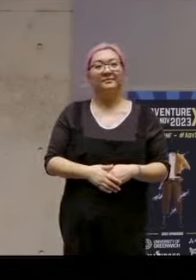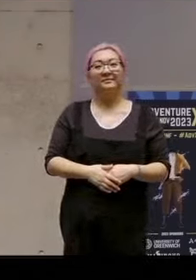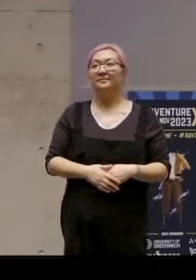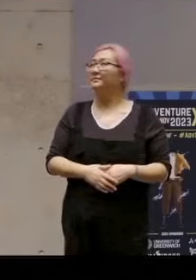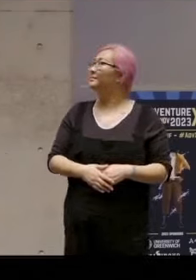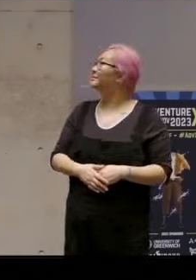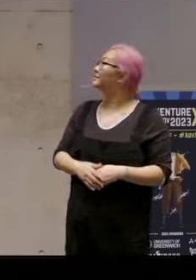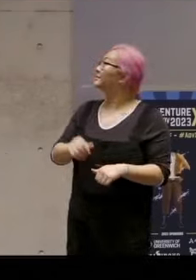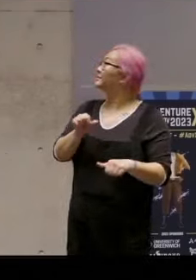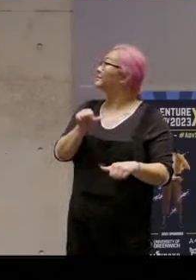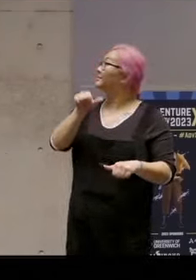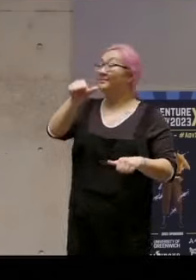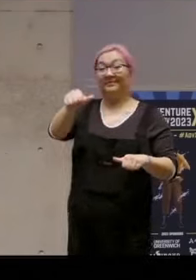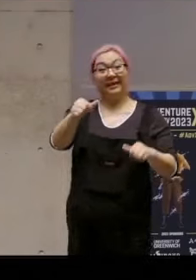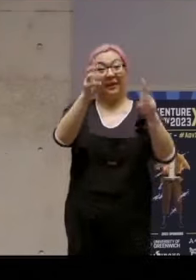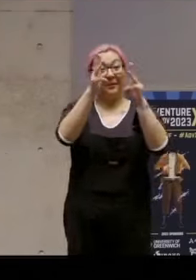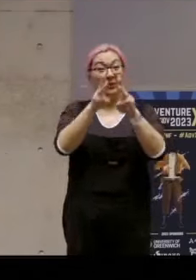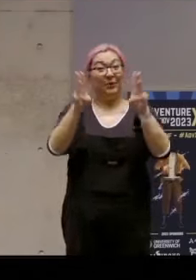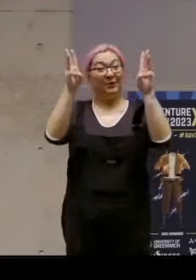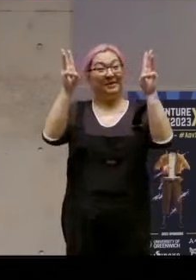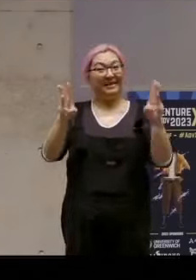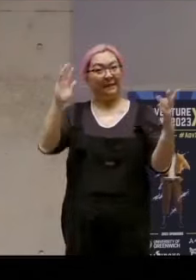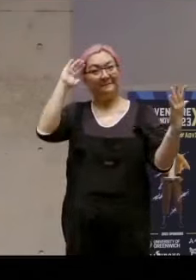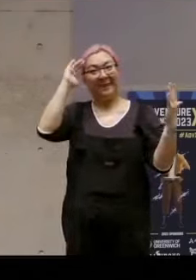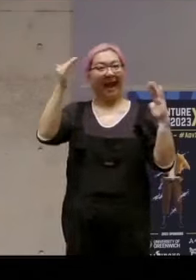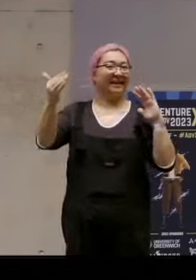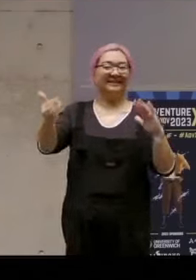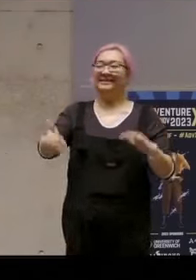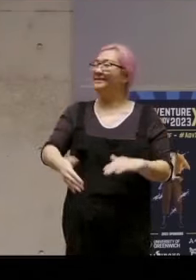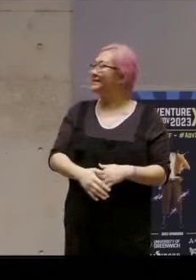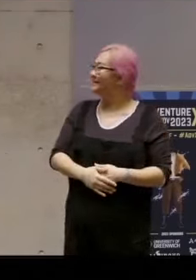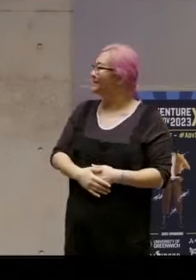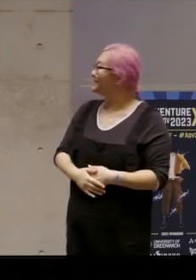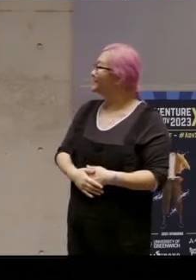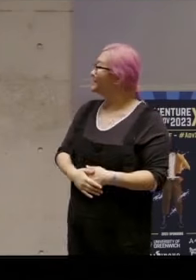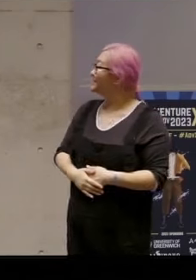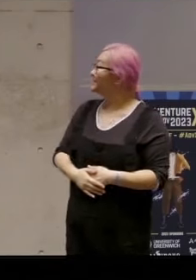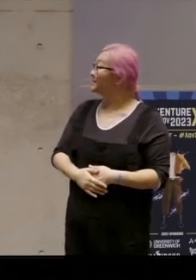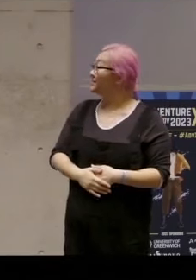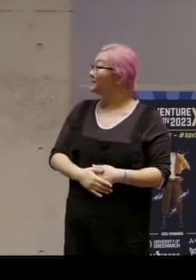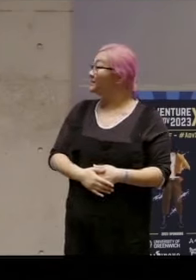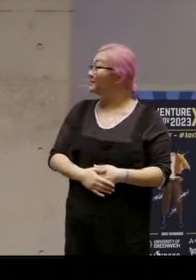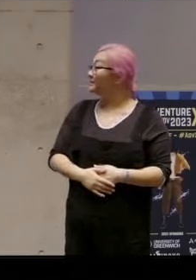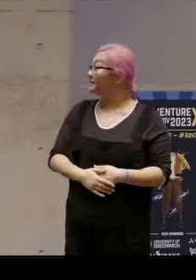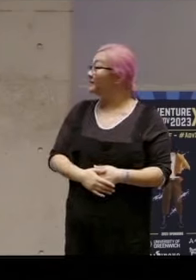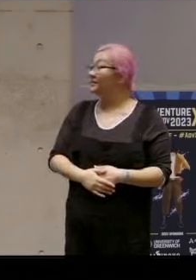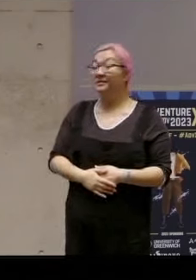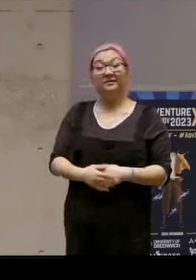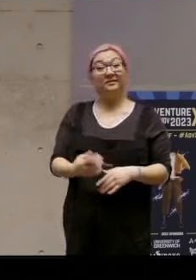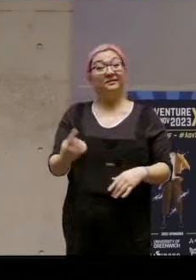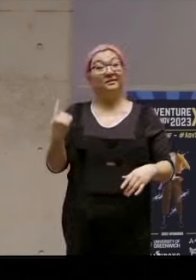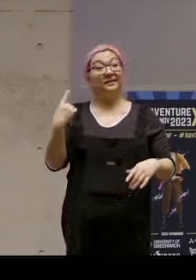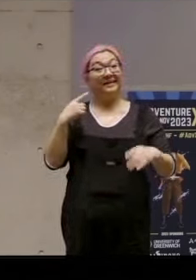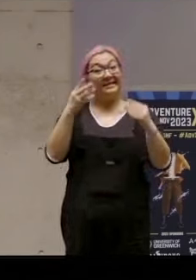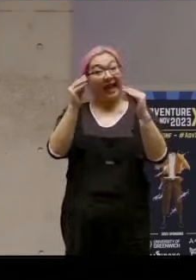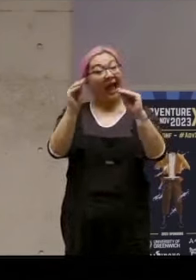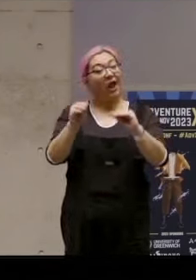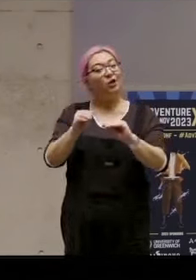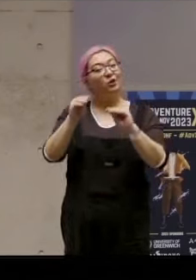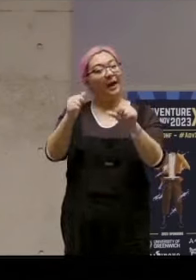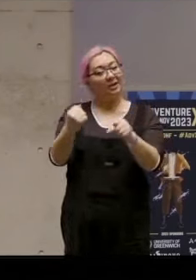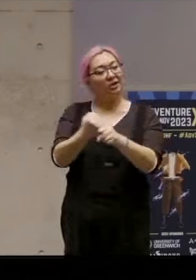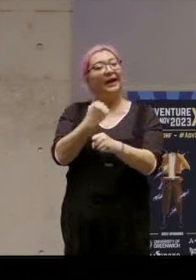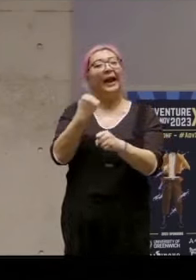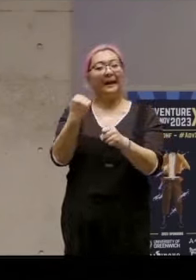Museum Madness. We move on to another Novotrade title, this time an edu game in the form of a point-and-click